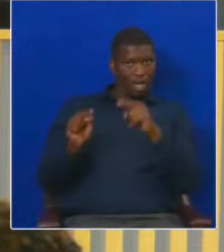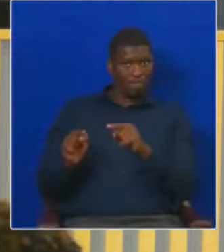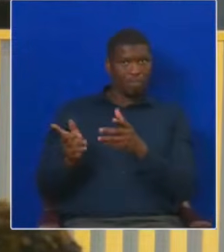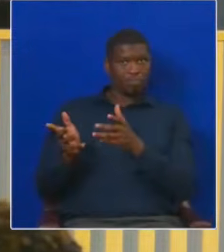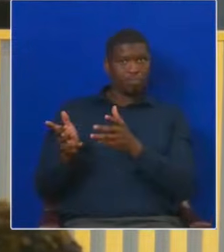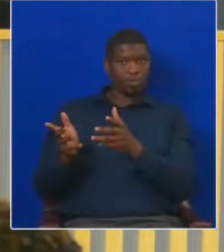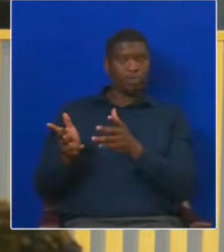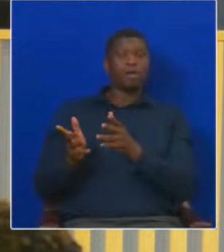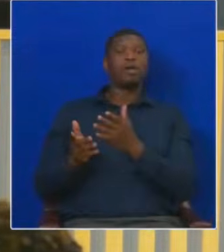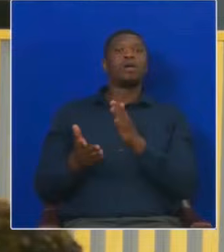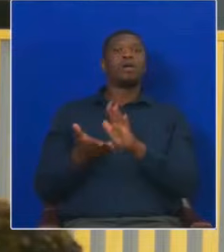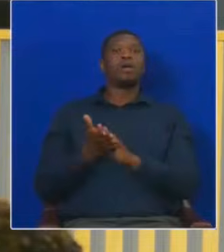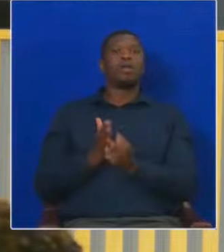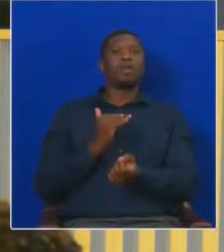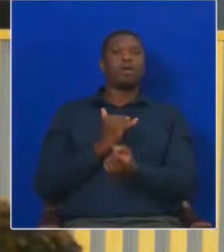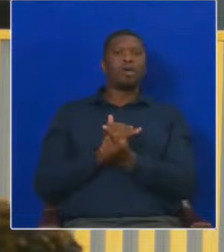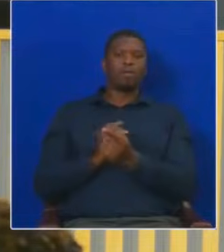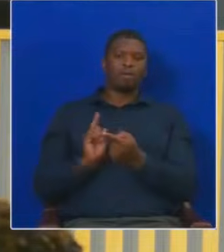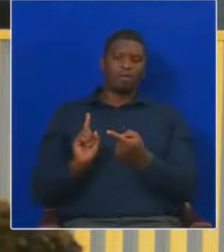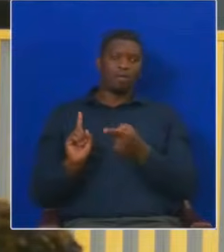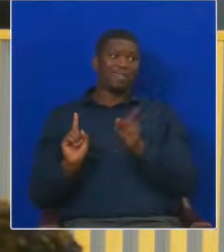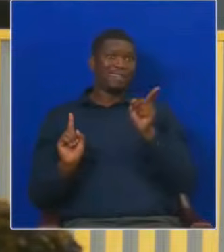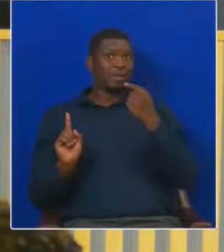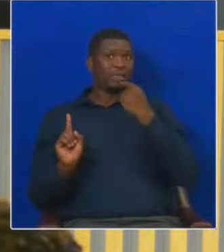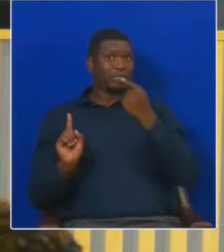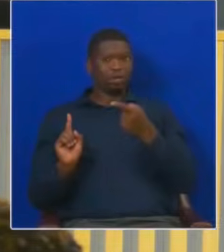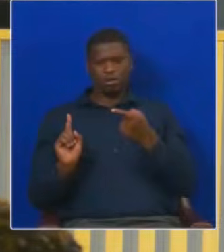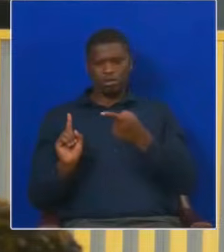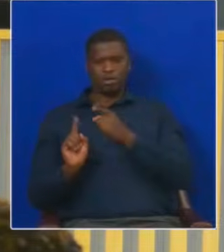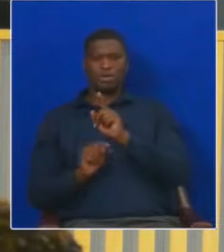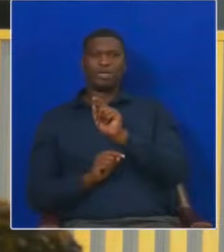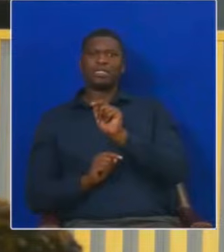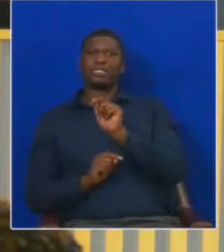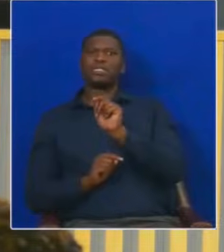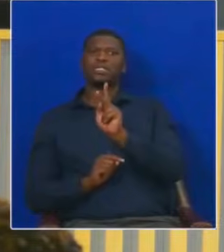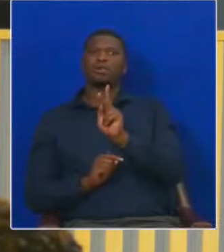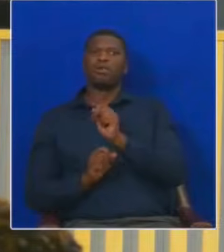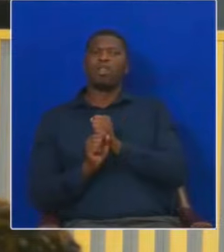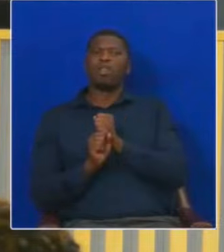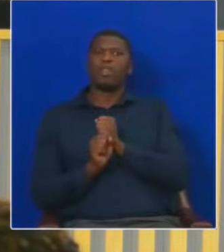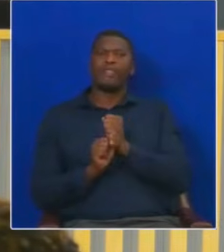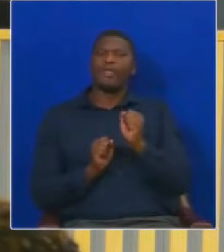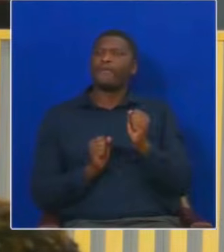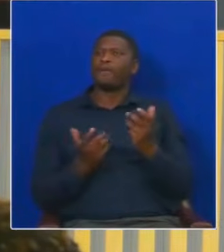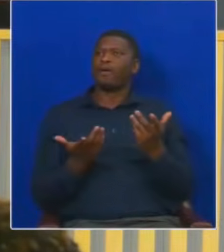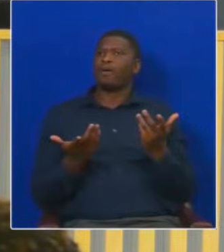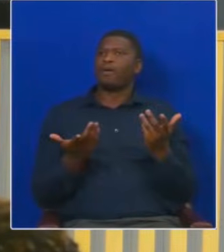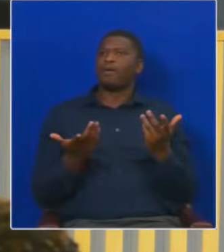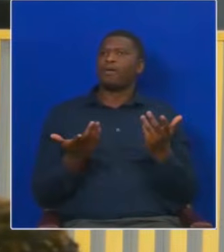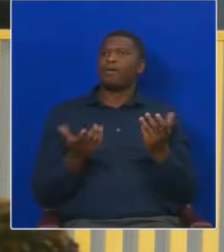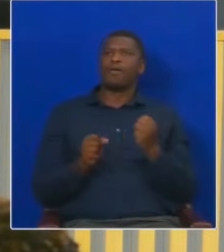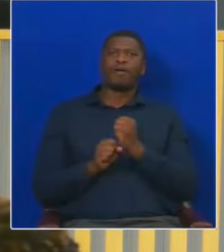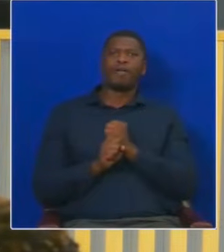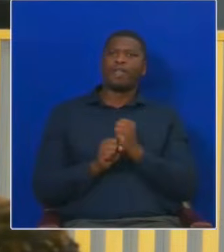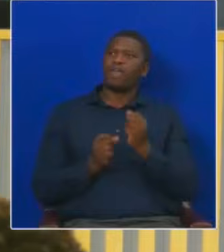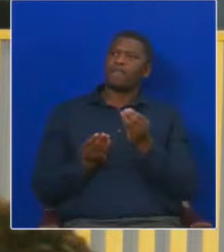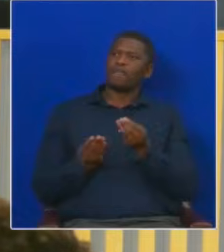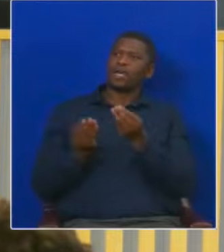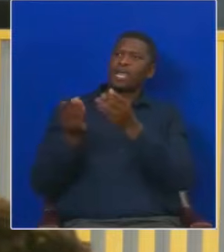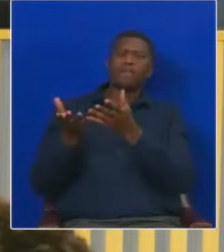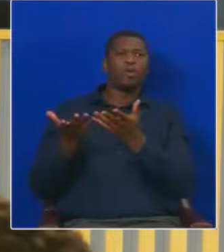opportunity to get items like